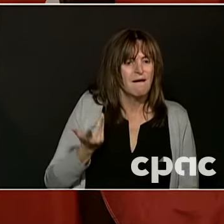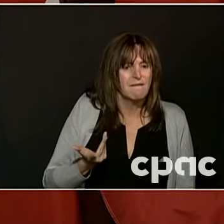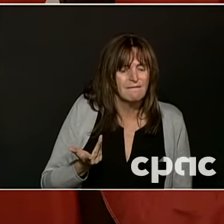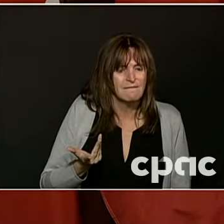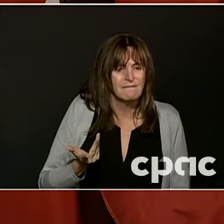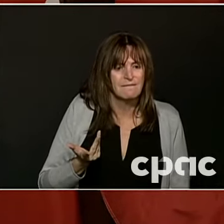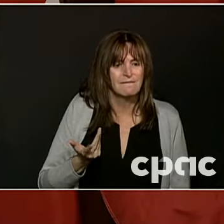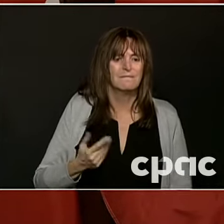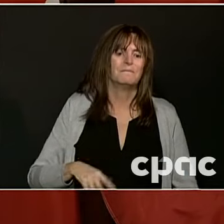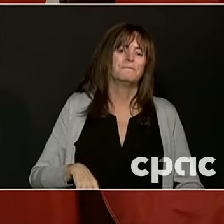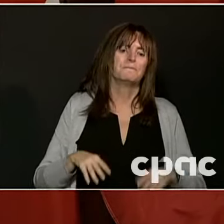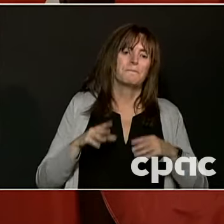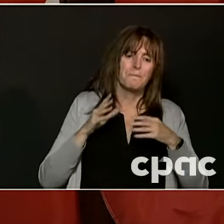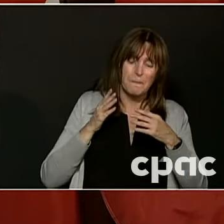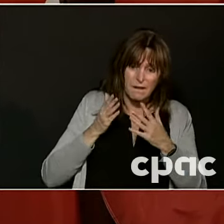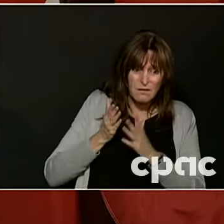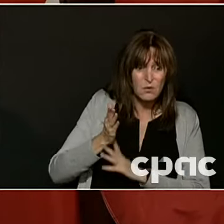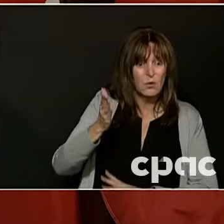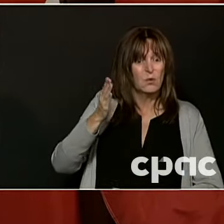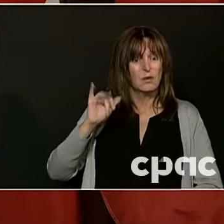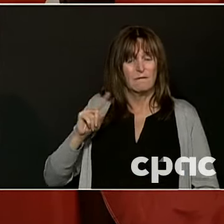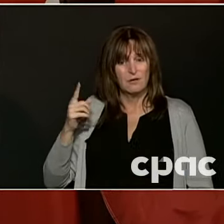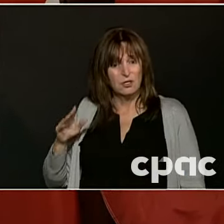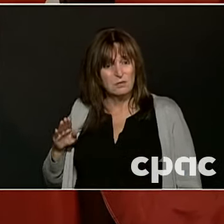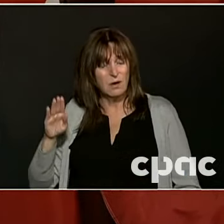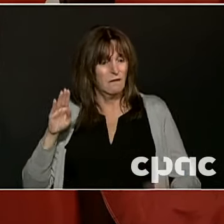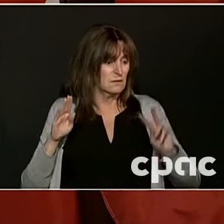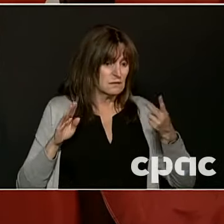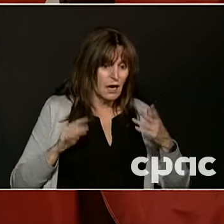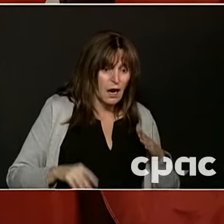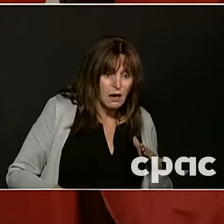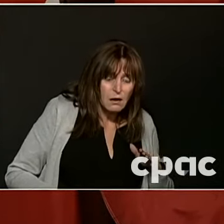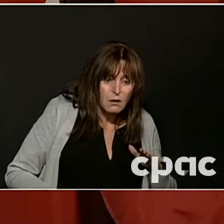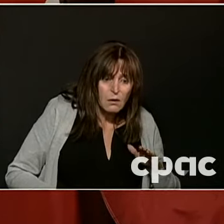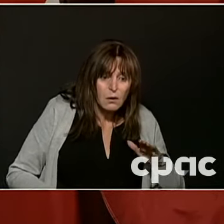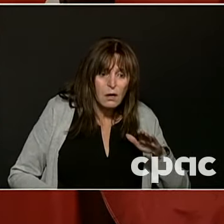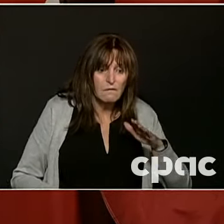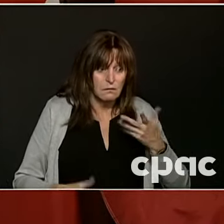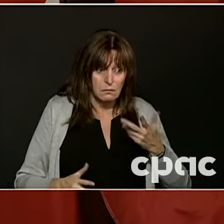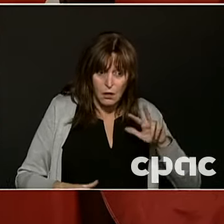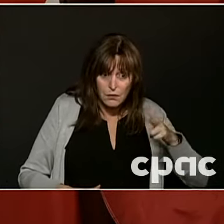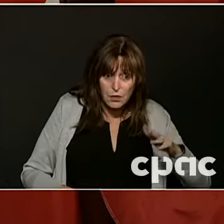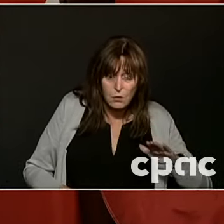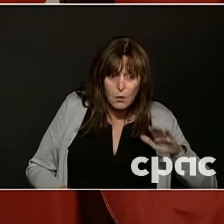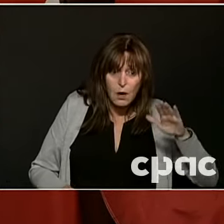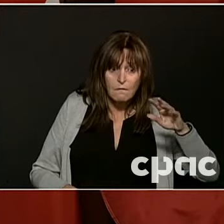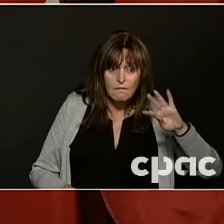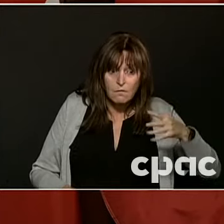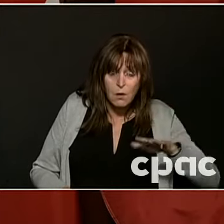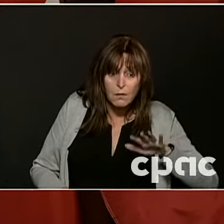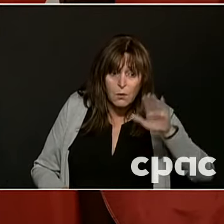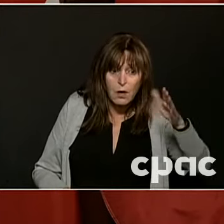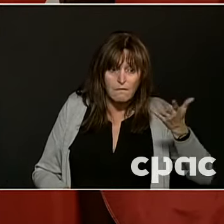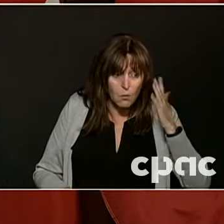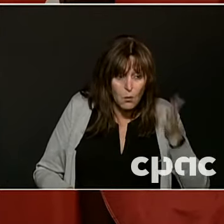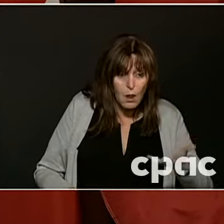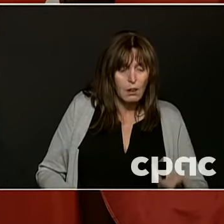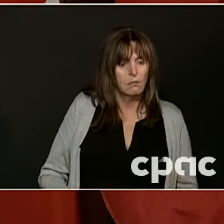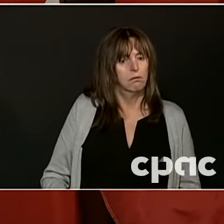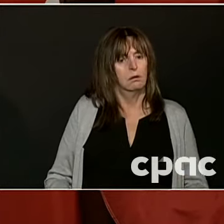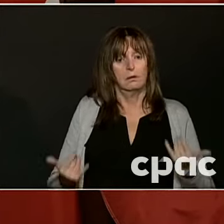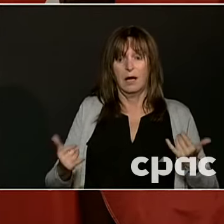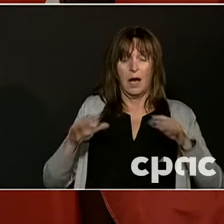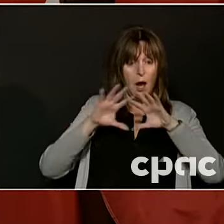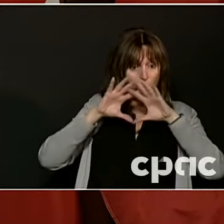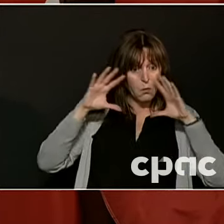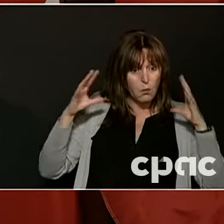wave, will we have subsequent waves? And we have to see, because this is the first time globally everybody's going through second wave. Vaccines are on the